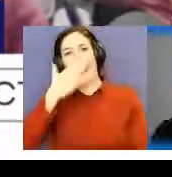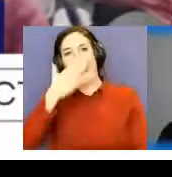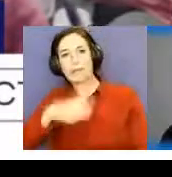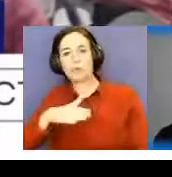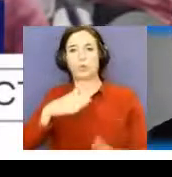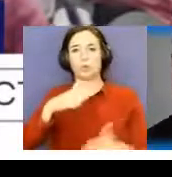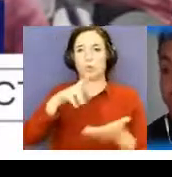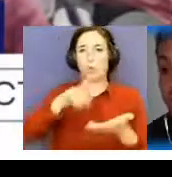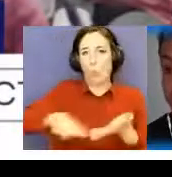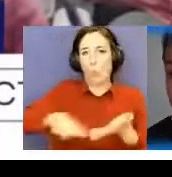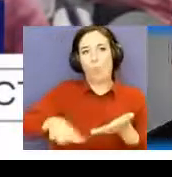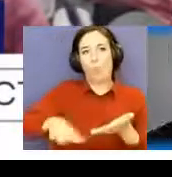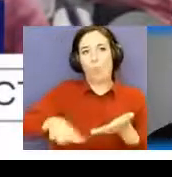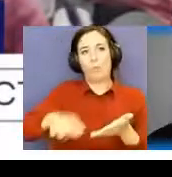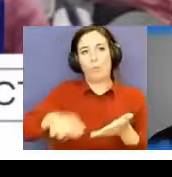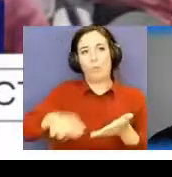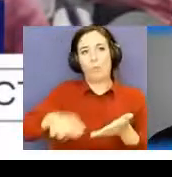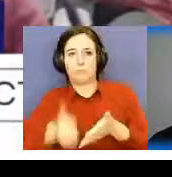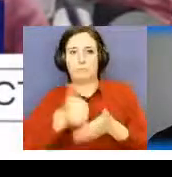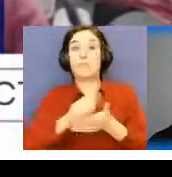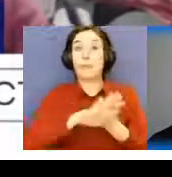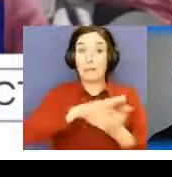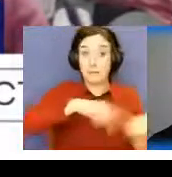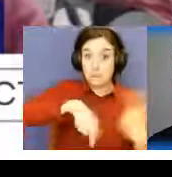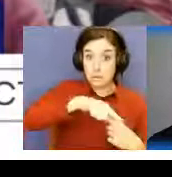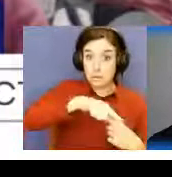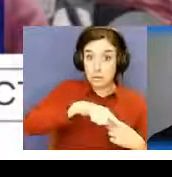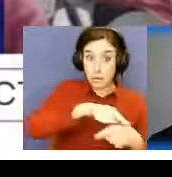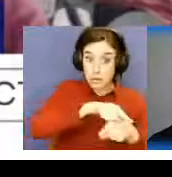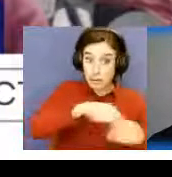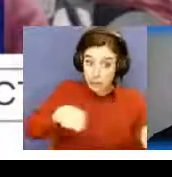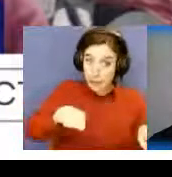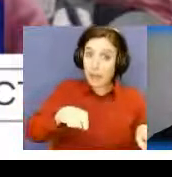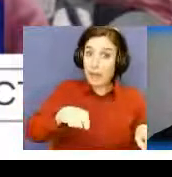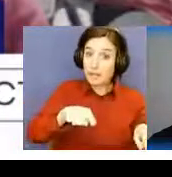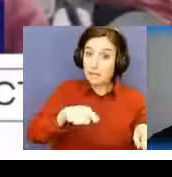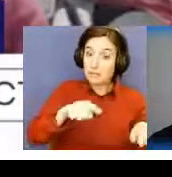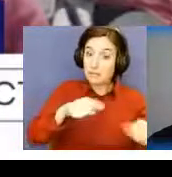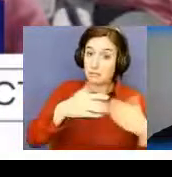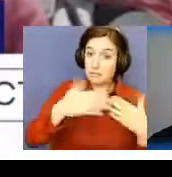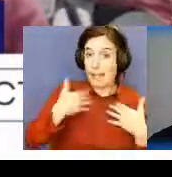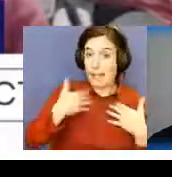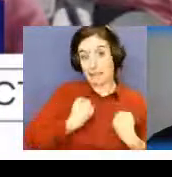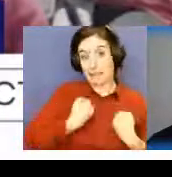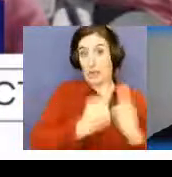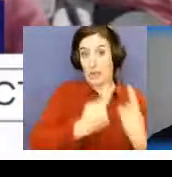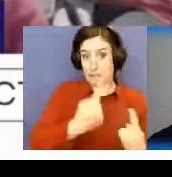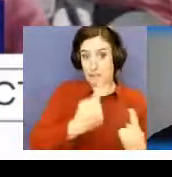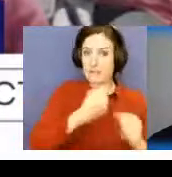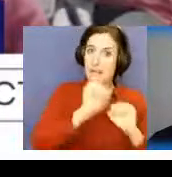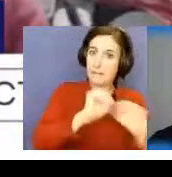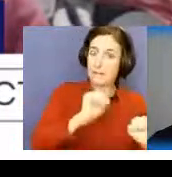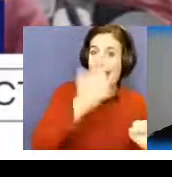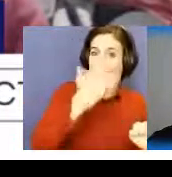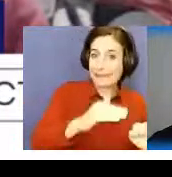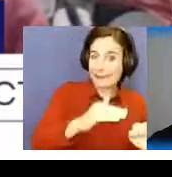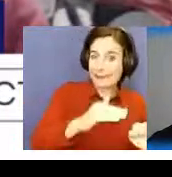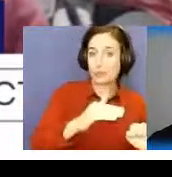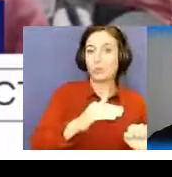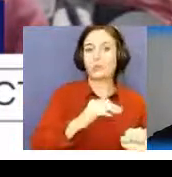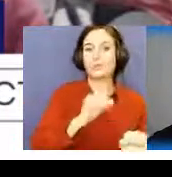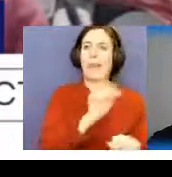motivations of people living with a health condition. And this is where We're Undefeatable comes in, that Gail will touch on. We need to make sure that the individual, the networks